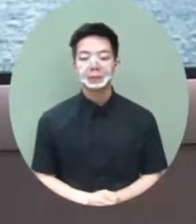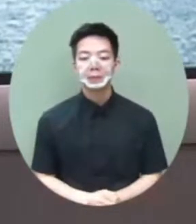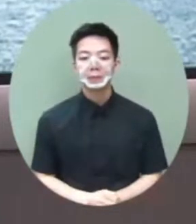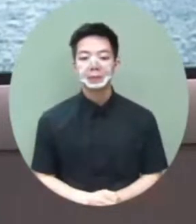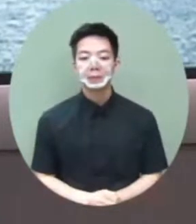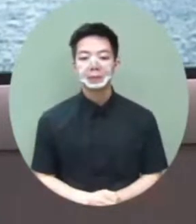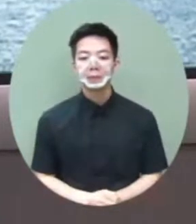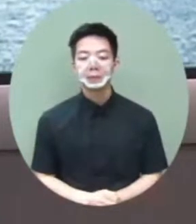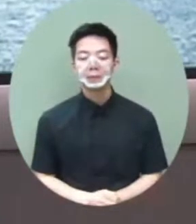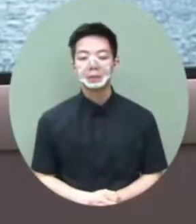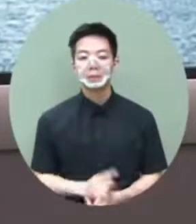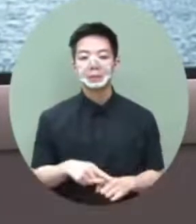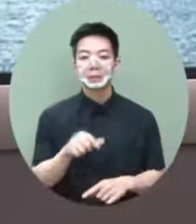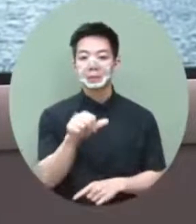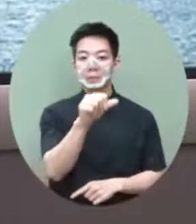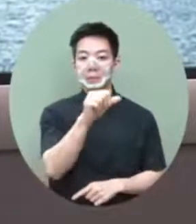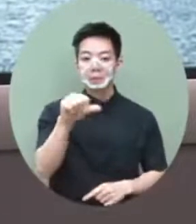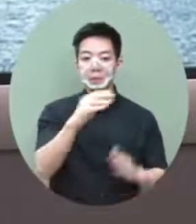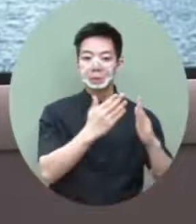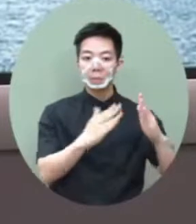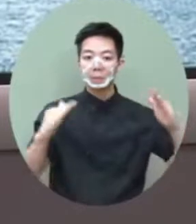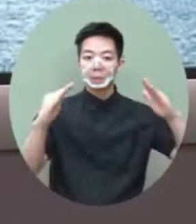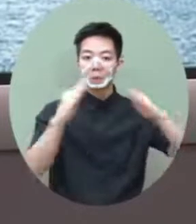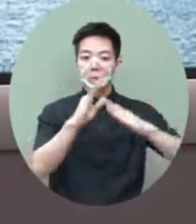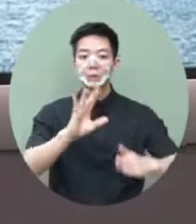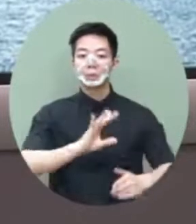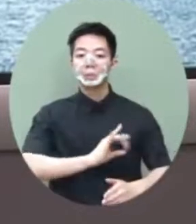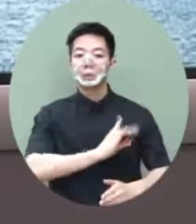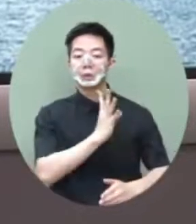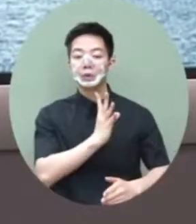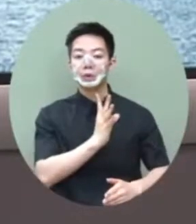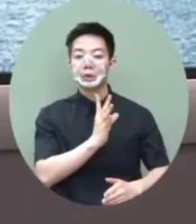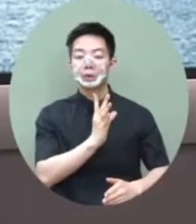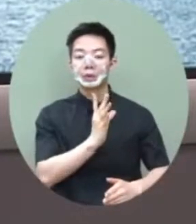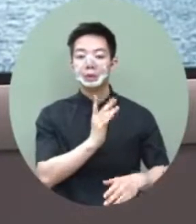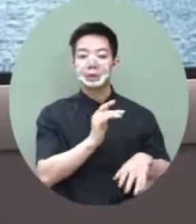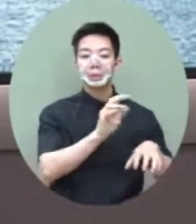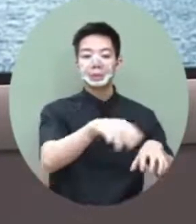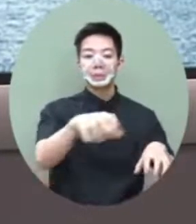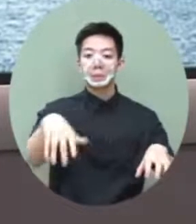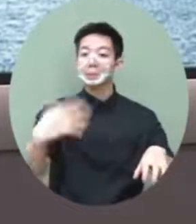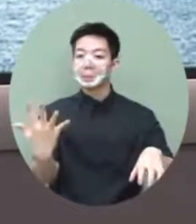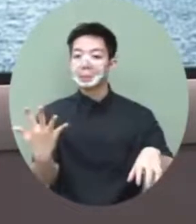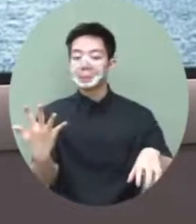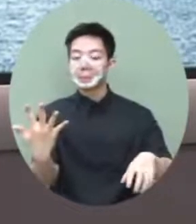and they have mobility issues. And that is why